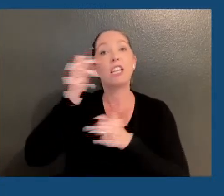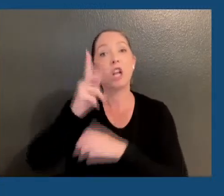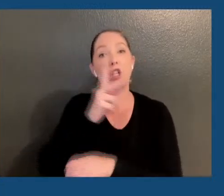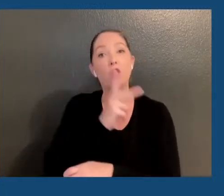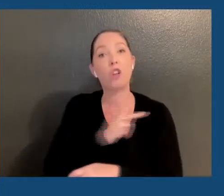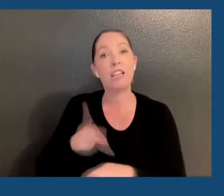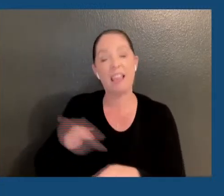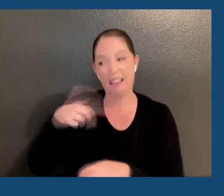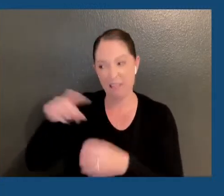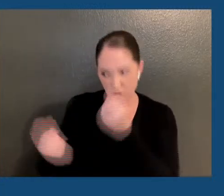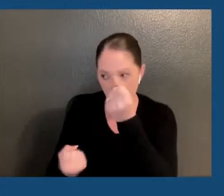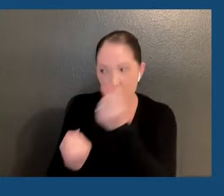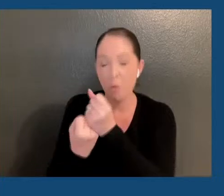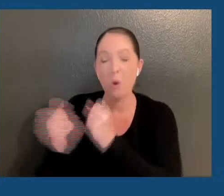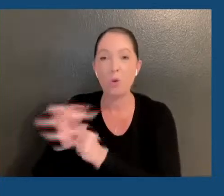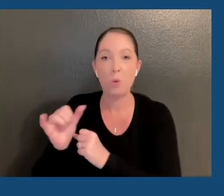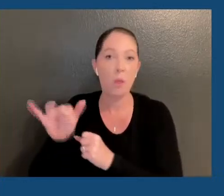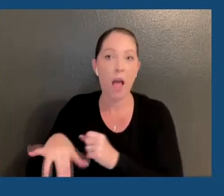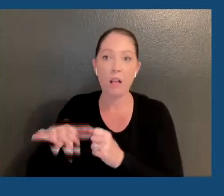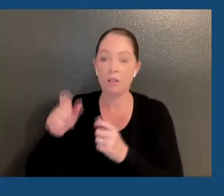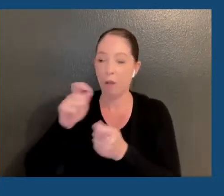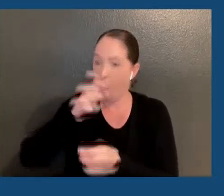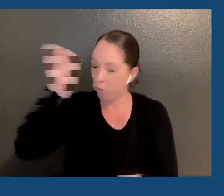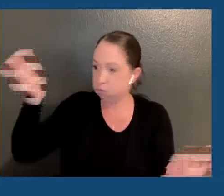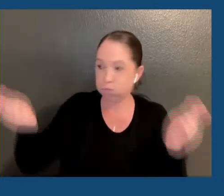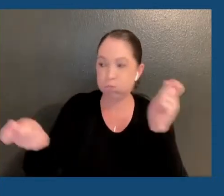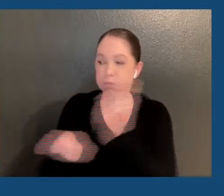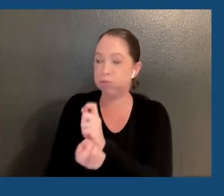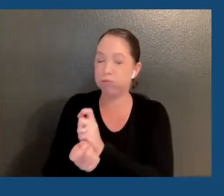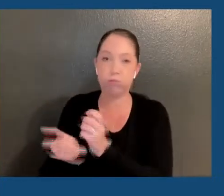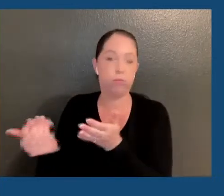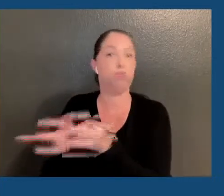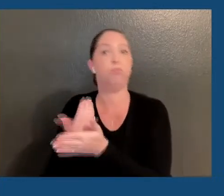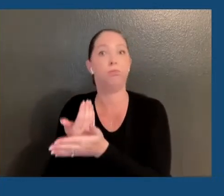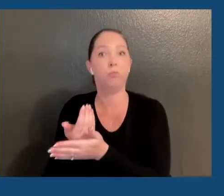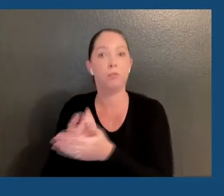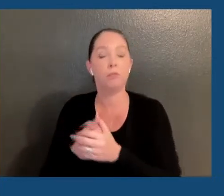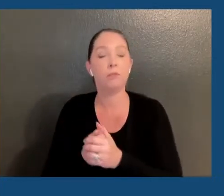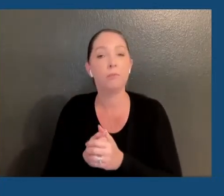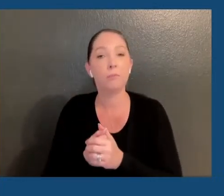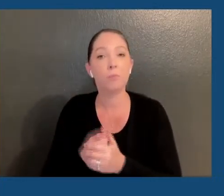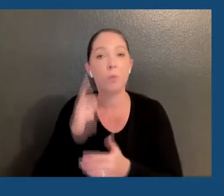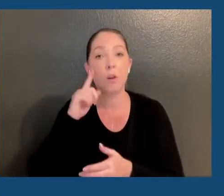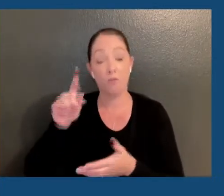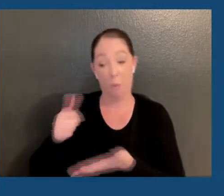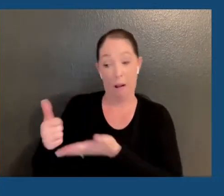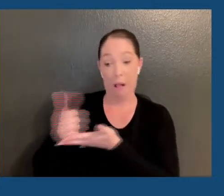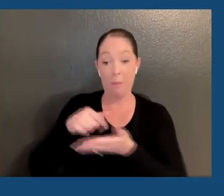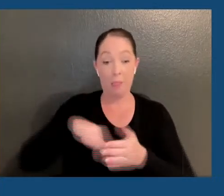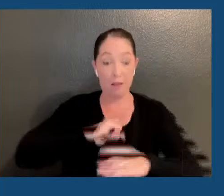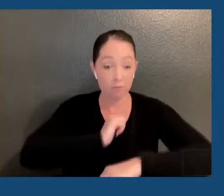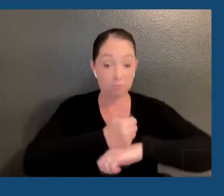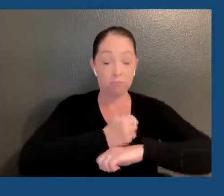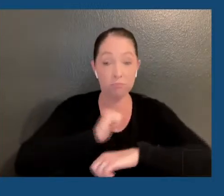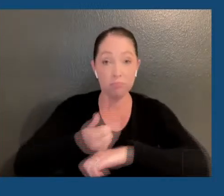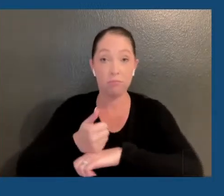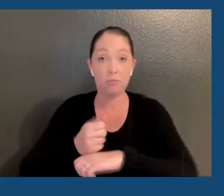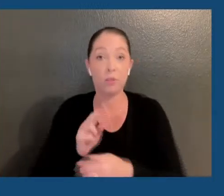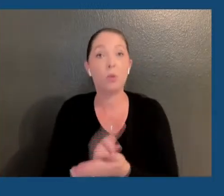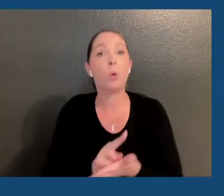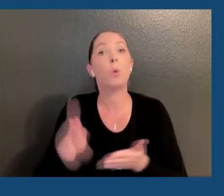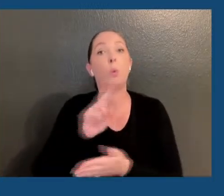truly revolutionary. In order to help the implementation of this vision, UAlbany is taking a lead